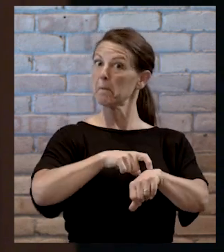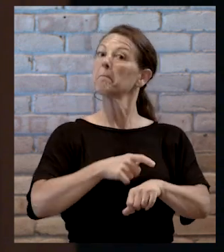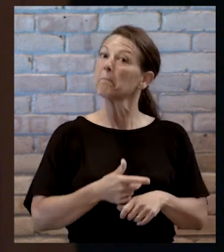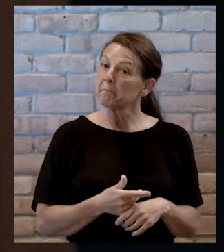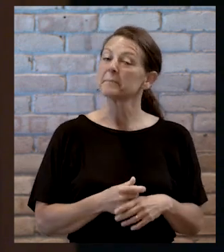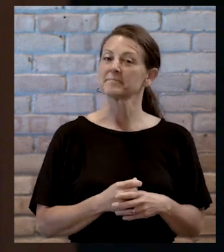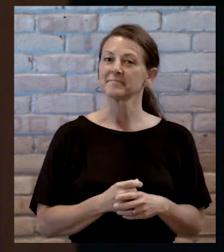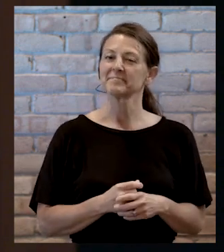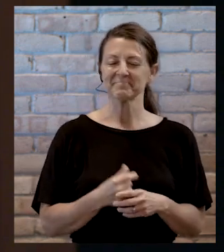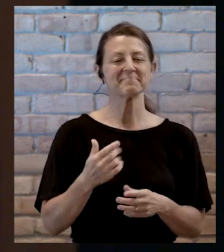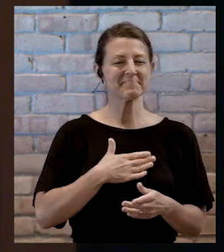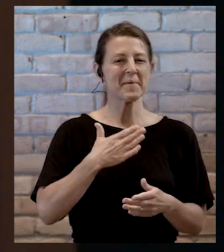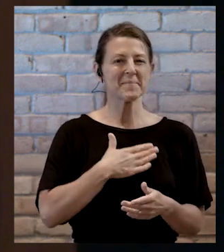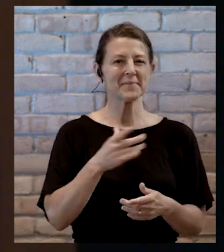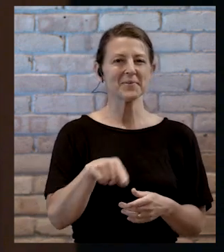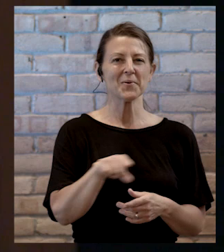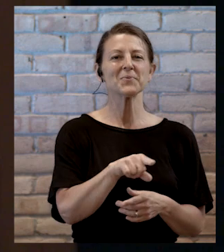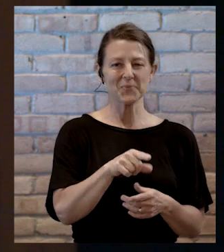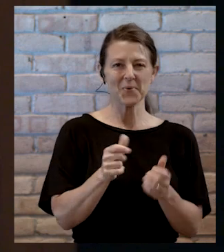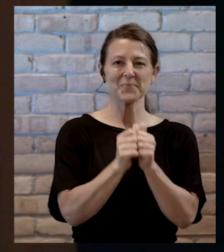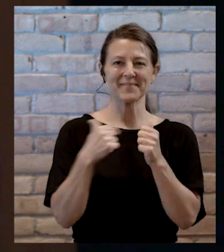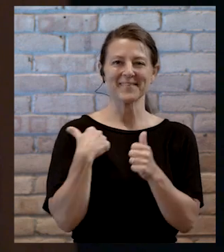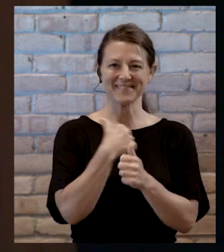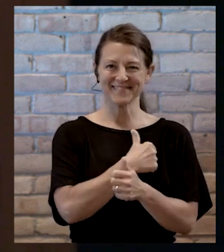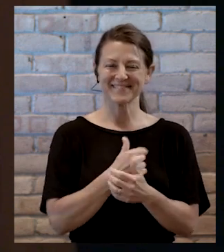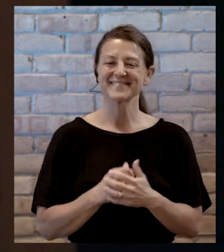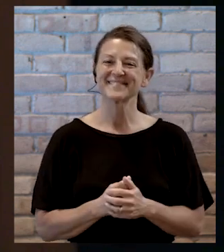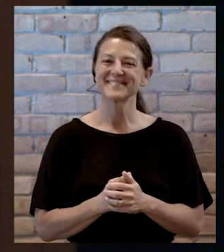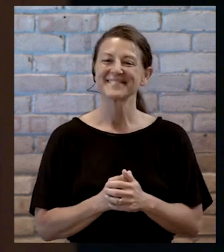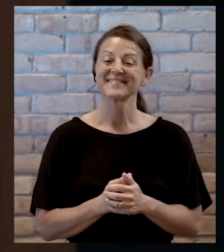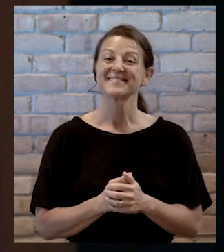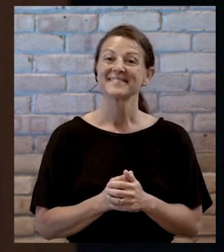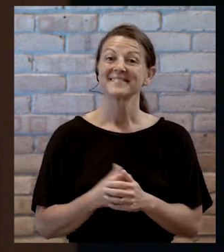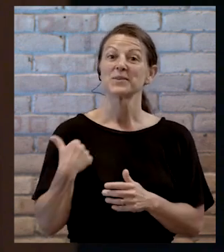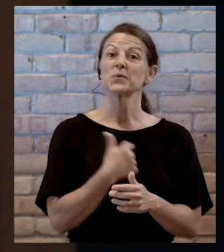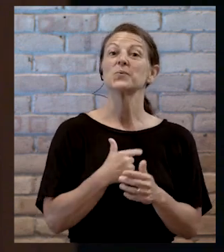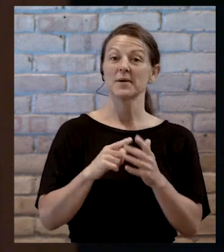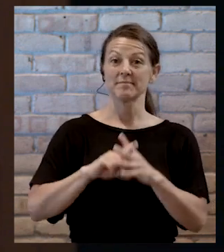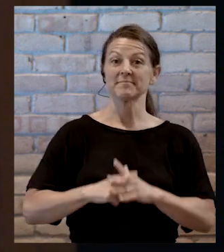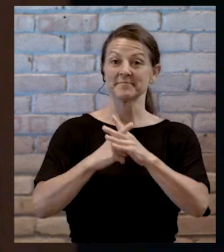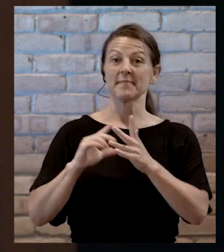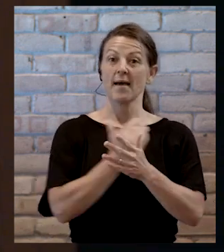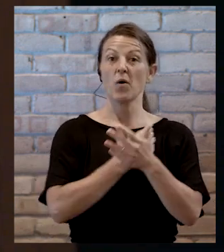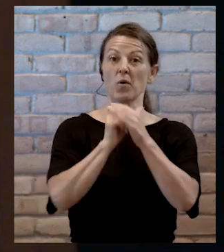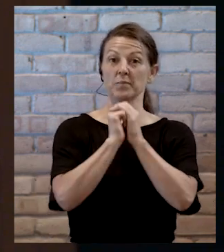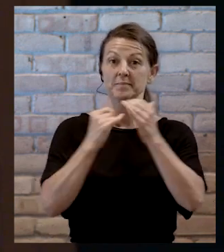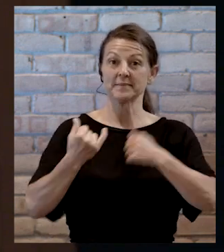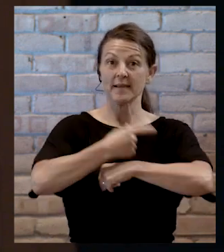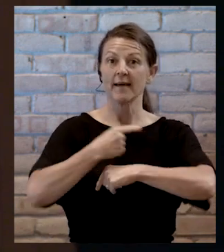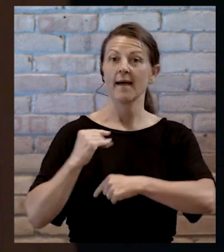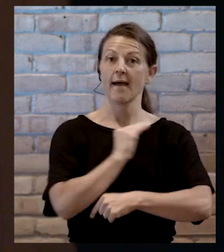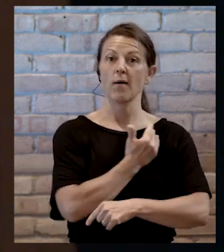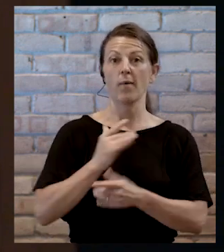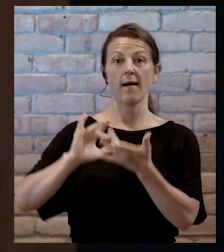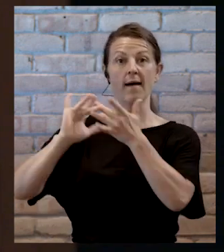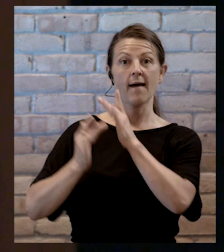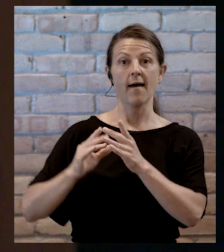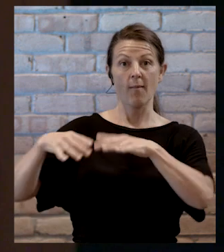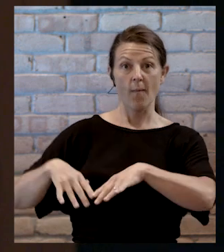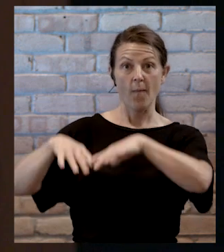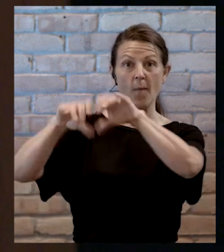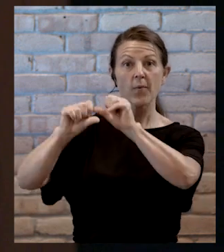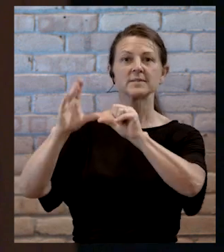time. We're so glad that you are with us. As we begin our worship today, our online host will be giving